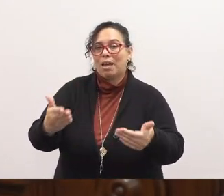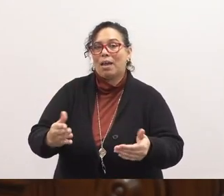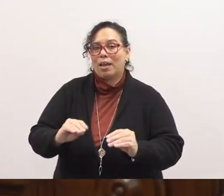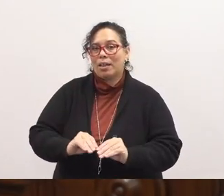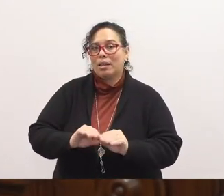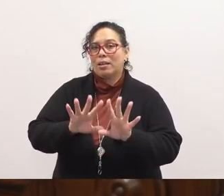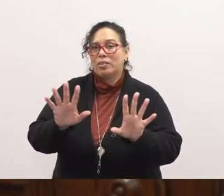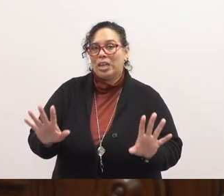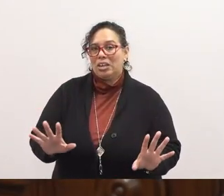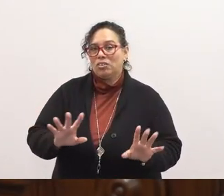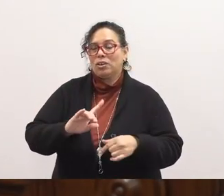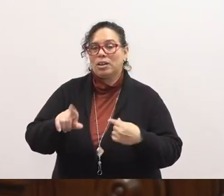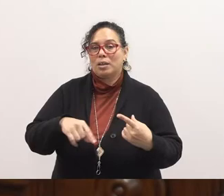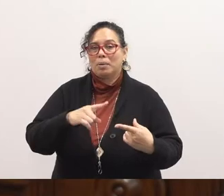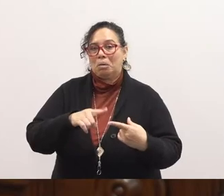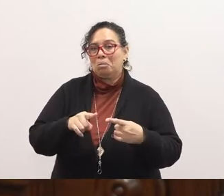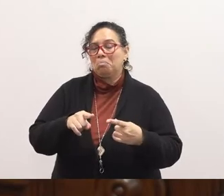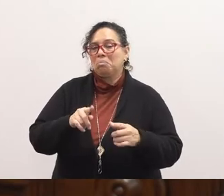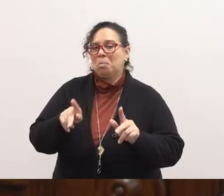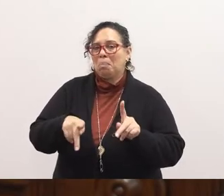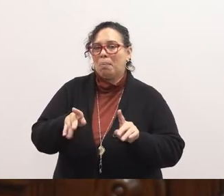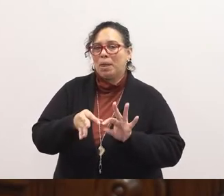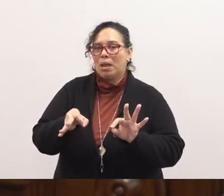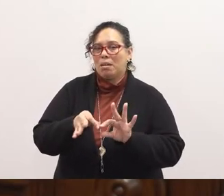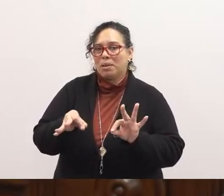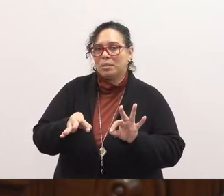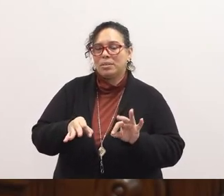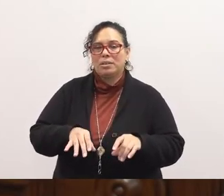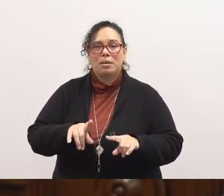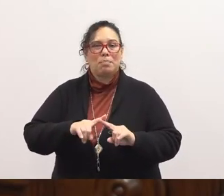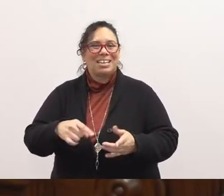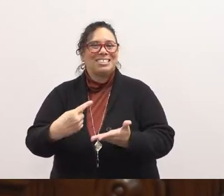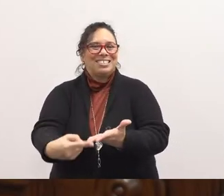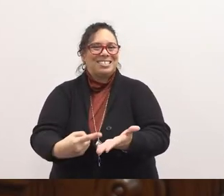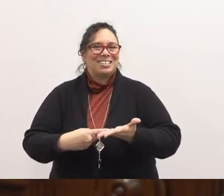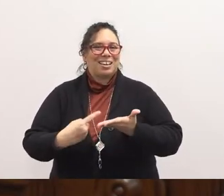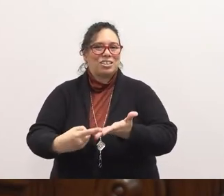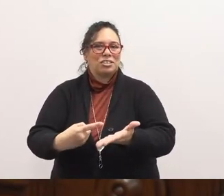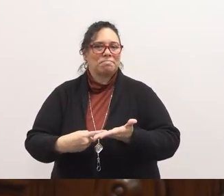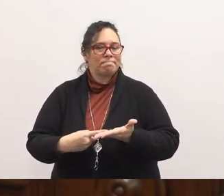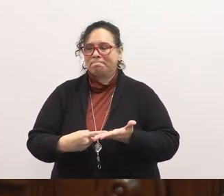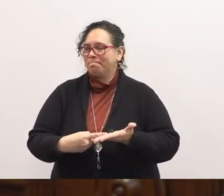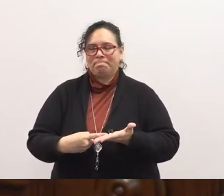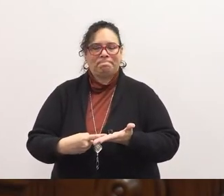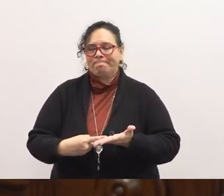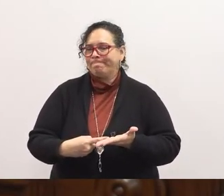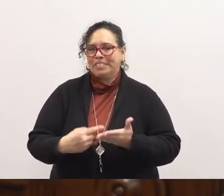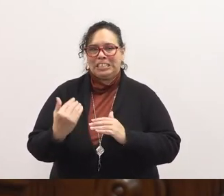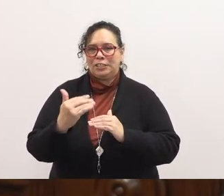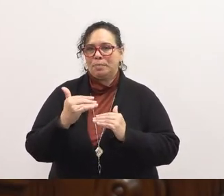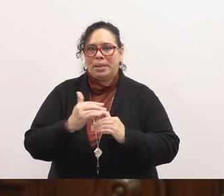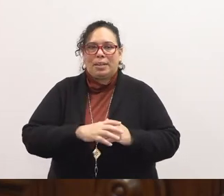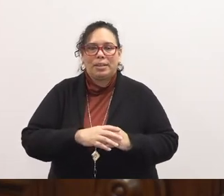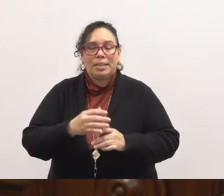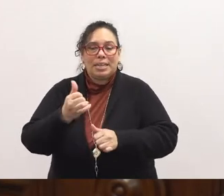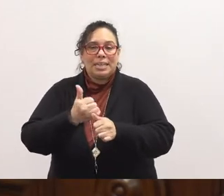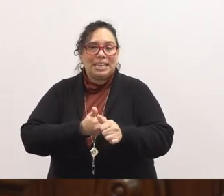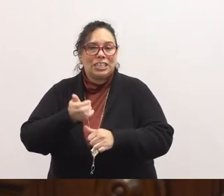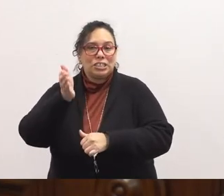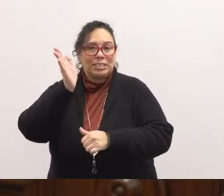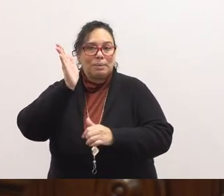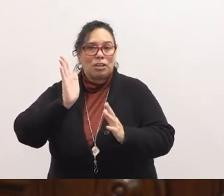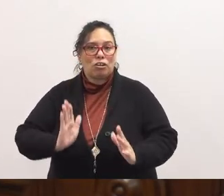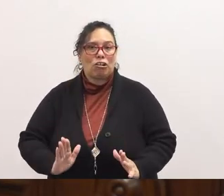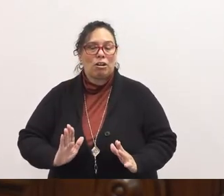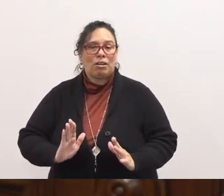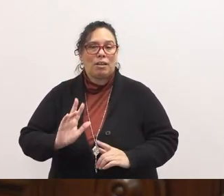clarification regarding public comments, but such discussion is limited. And again, each speaker will